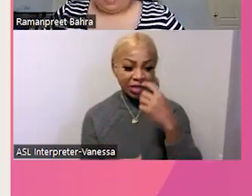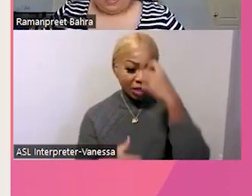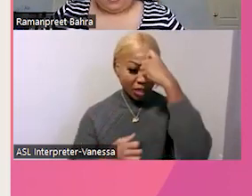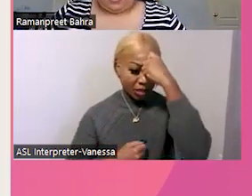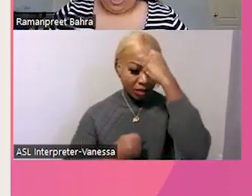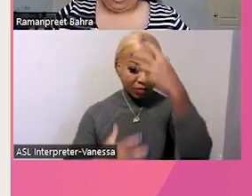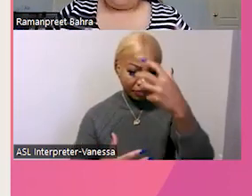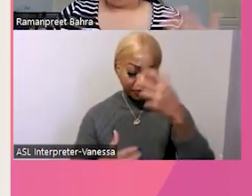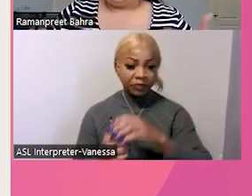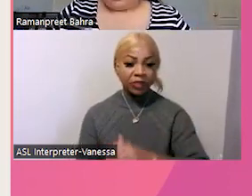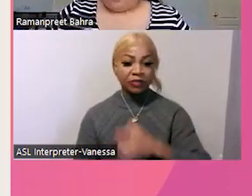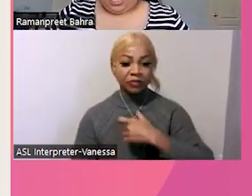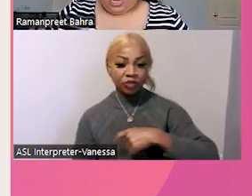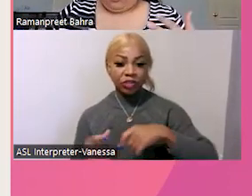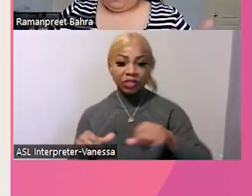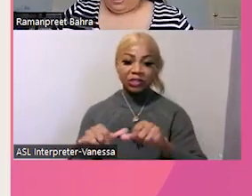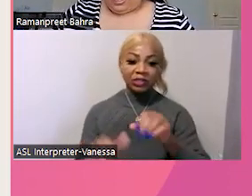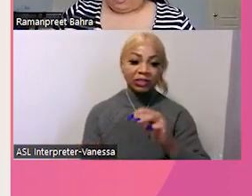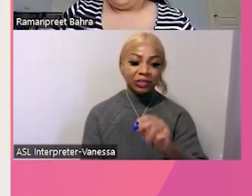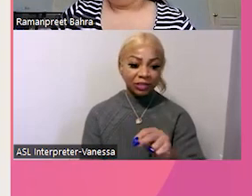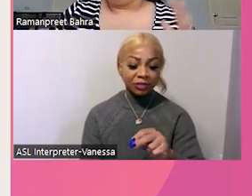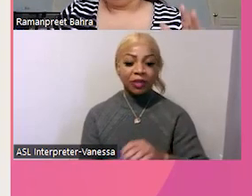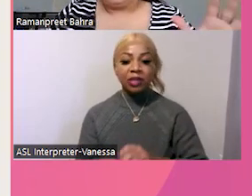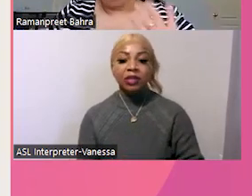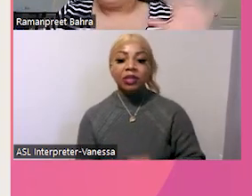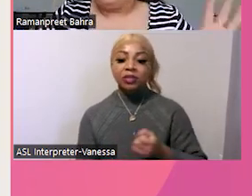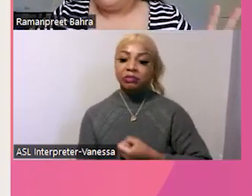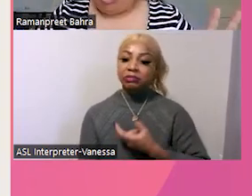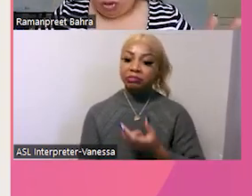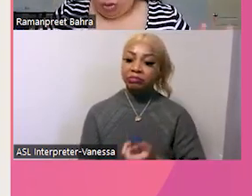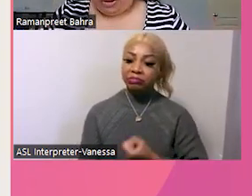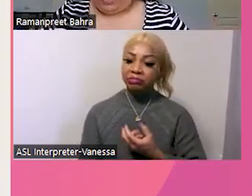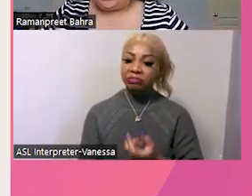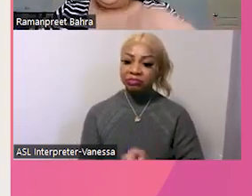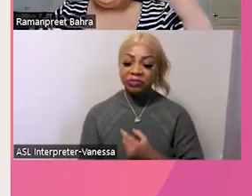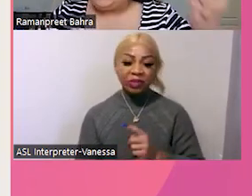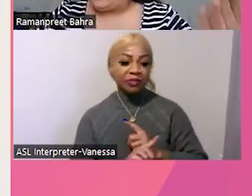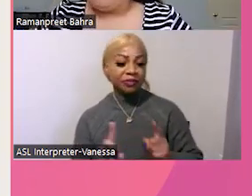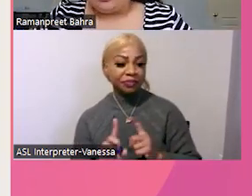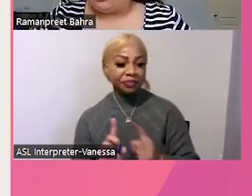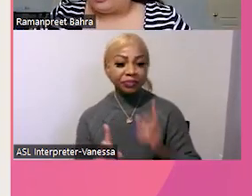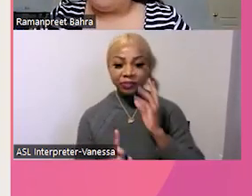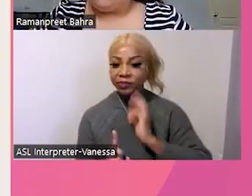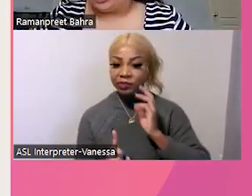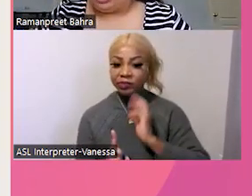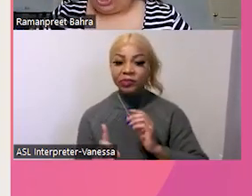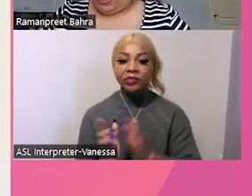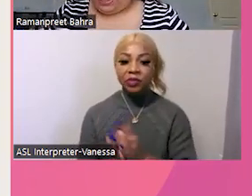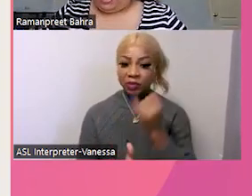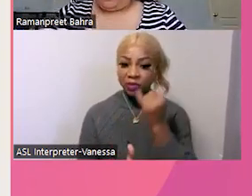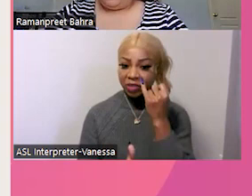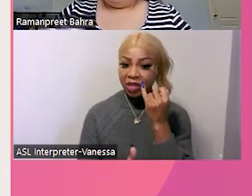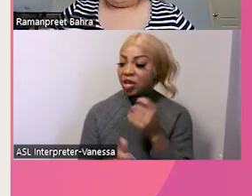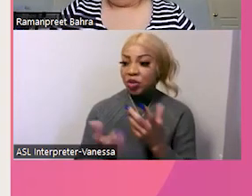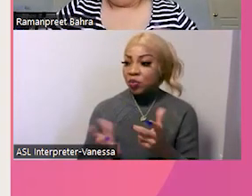and sizeism through a reclaiming and retelling of our stories outside these tropes of it gets better if you work on